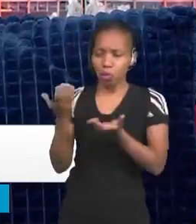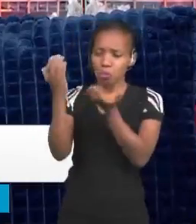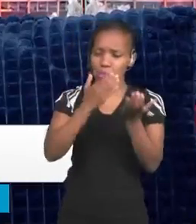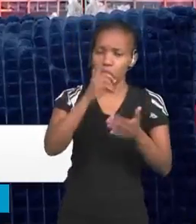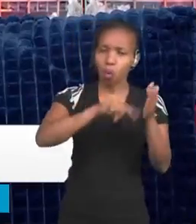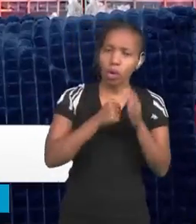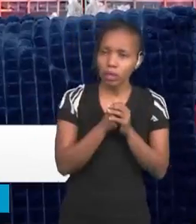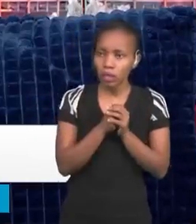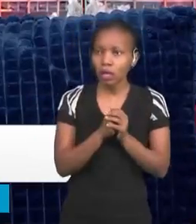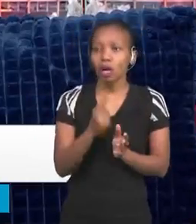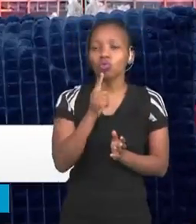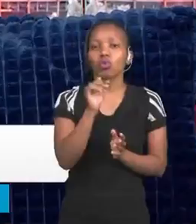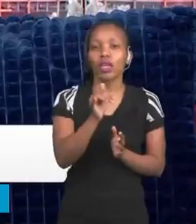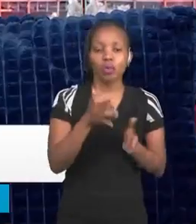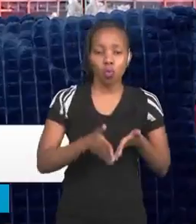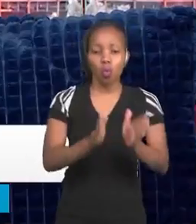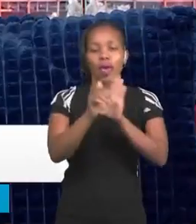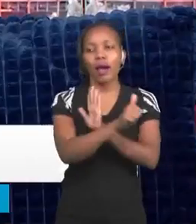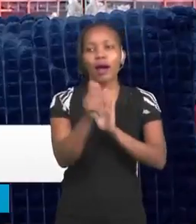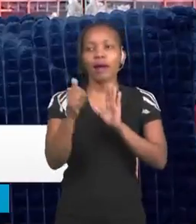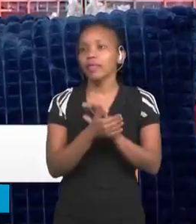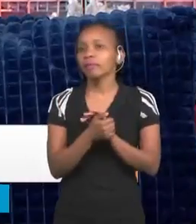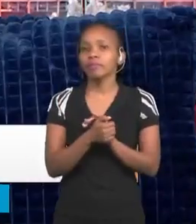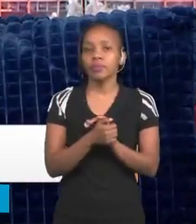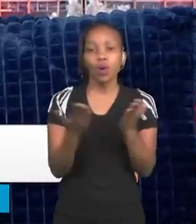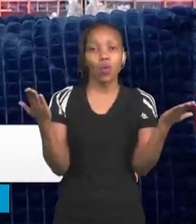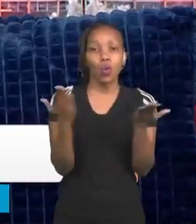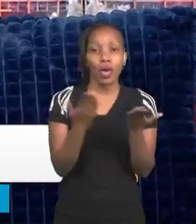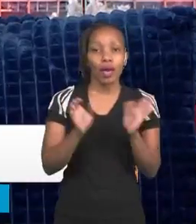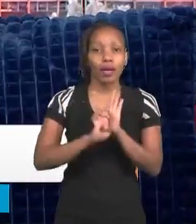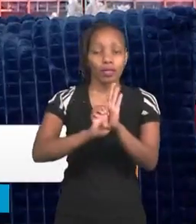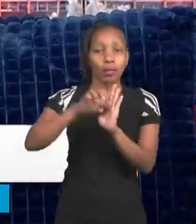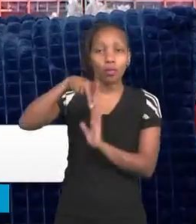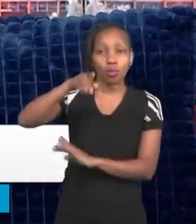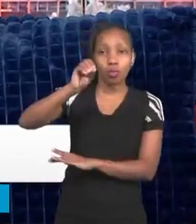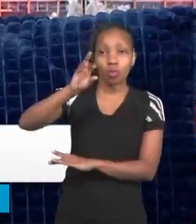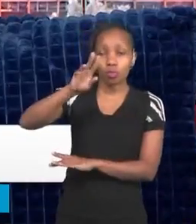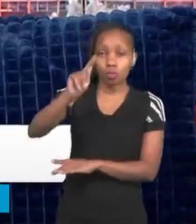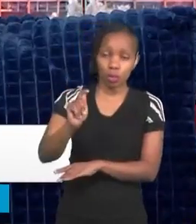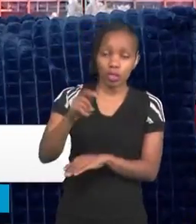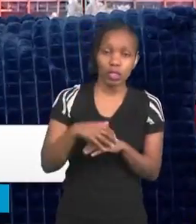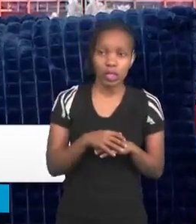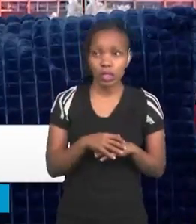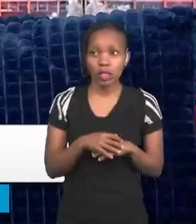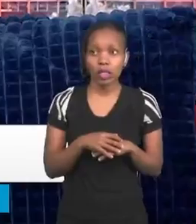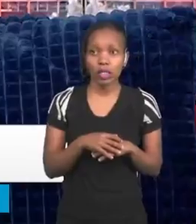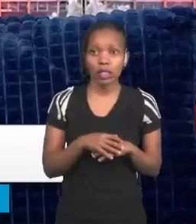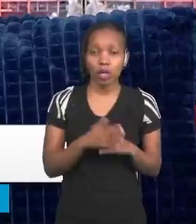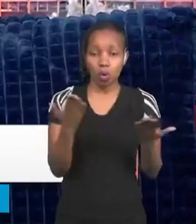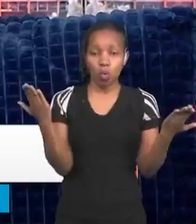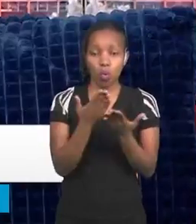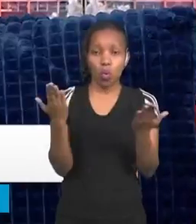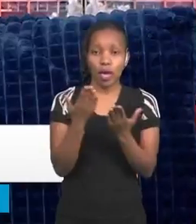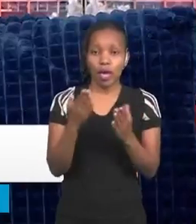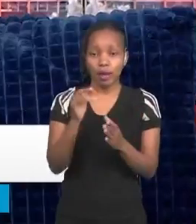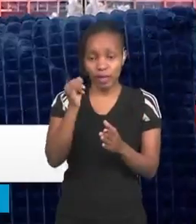that is also another channel. Mm-hmm. Now, at the port, because those are usually some of the ports, the points of entry,